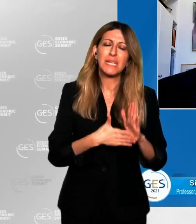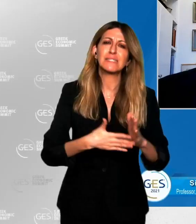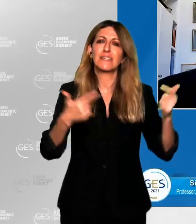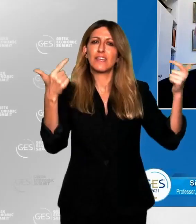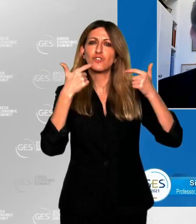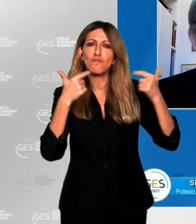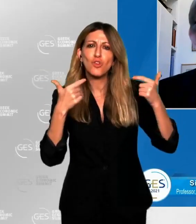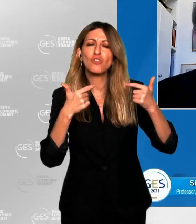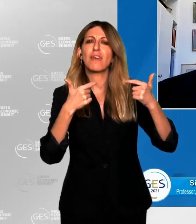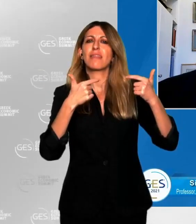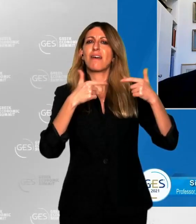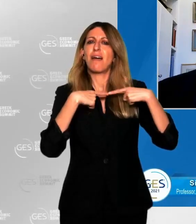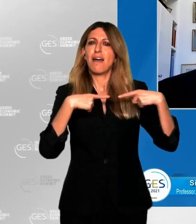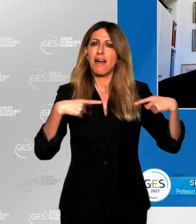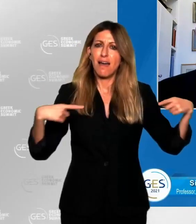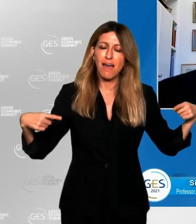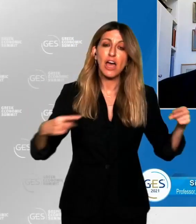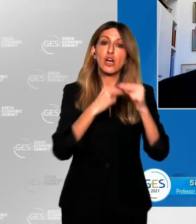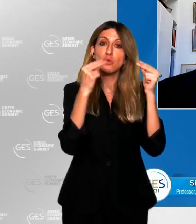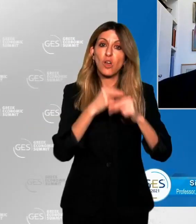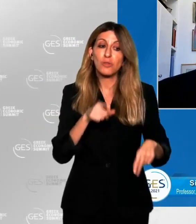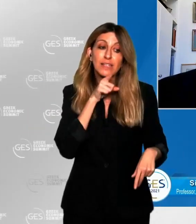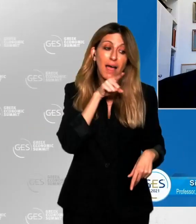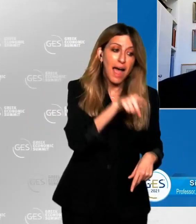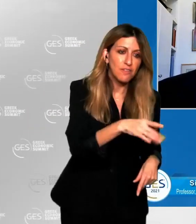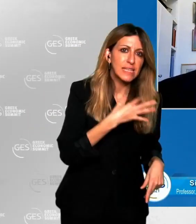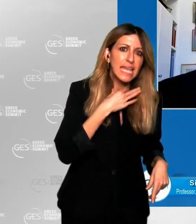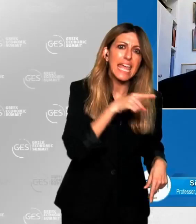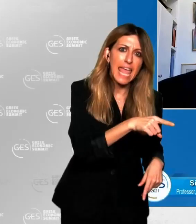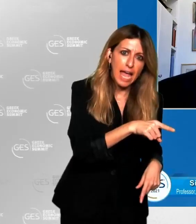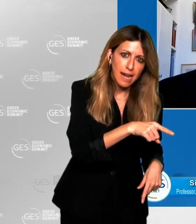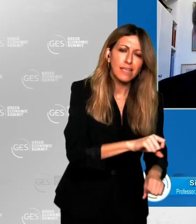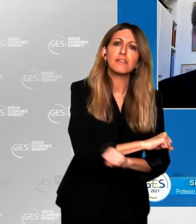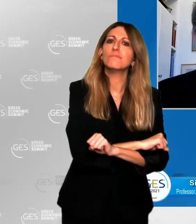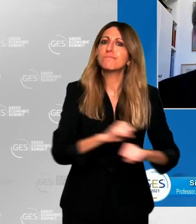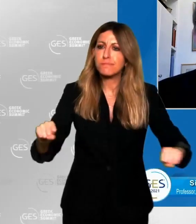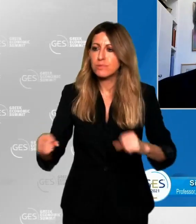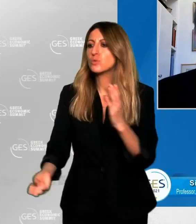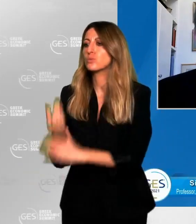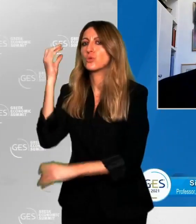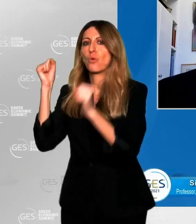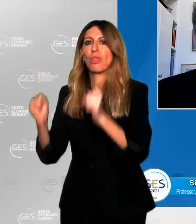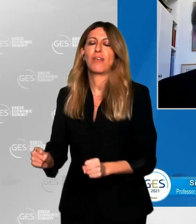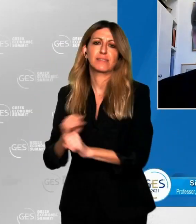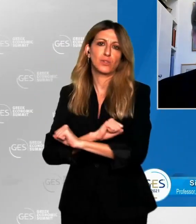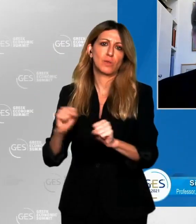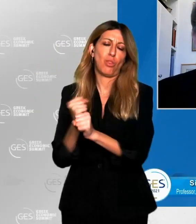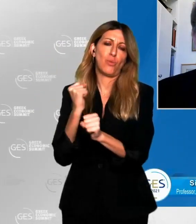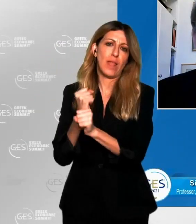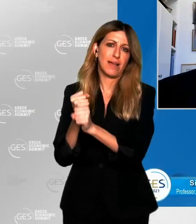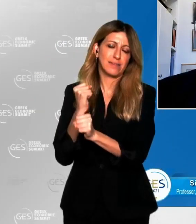that's why demand for these services will be increasing over time